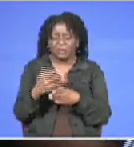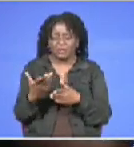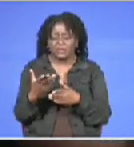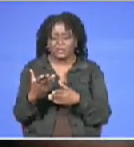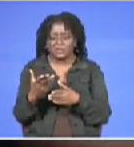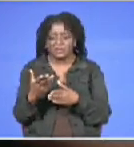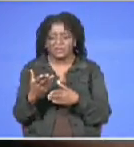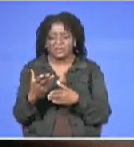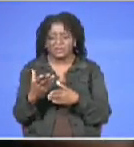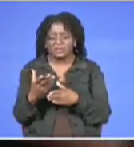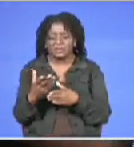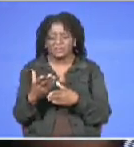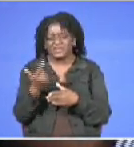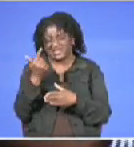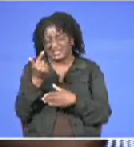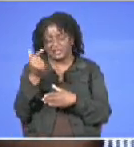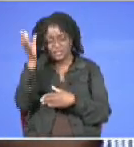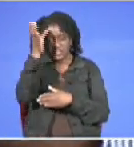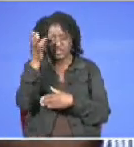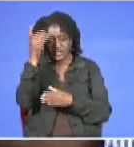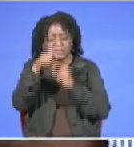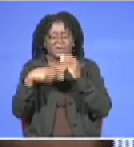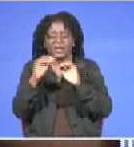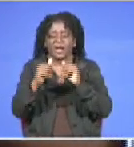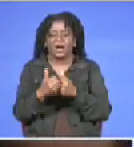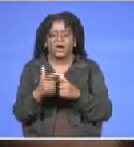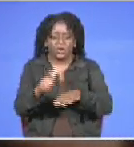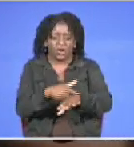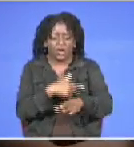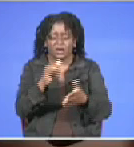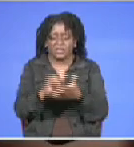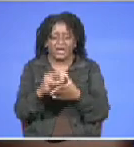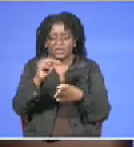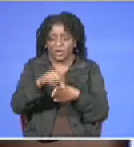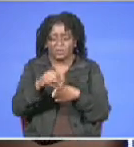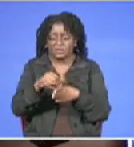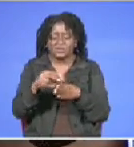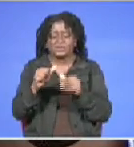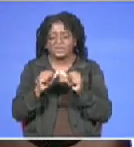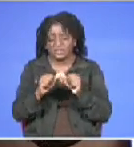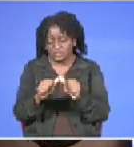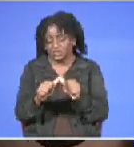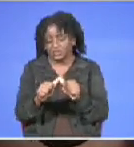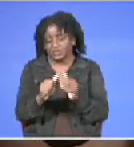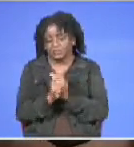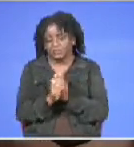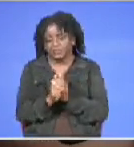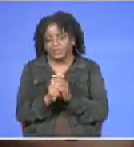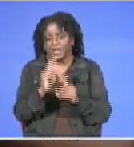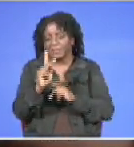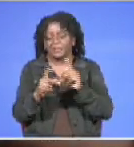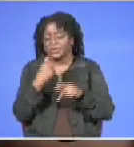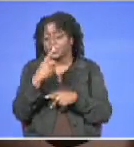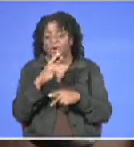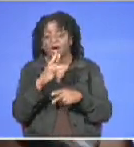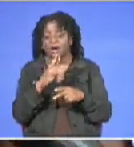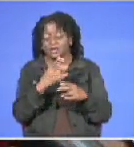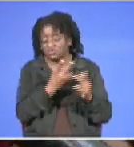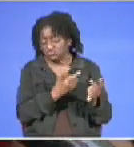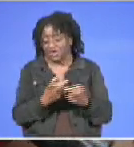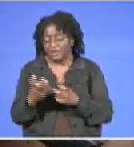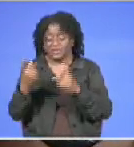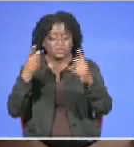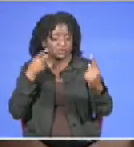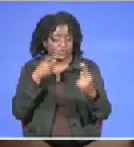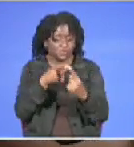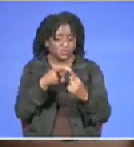little concerned about how long that normalcy will remain in place. Now, obviously, people who are traveling to the Bahamas from the